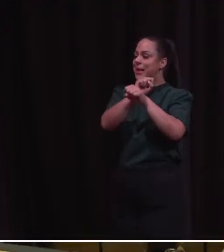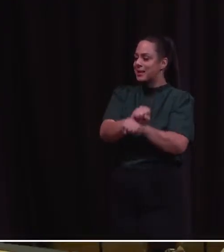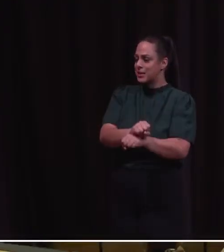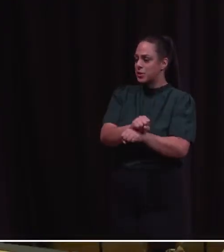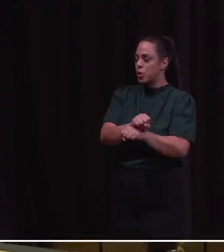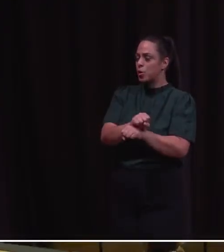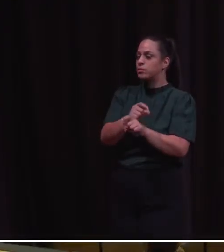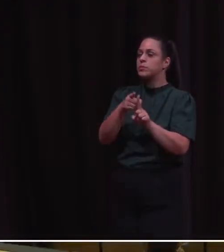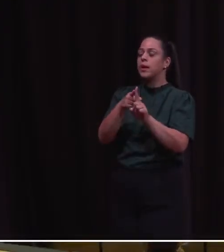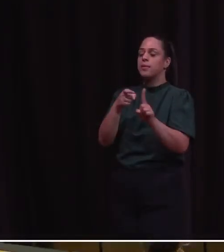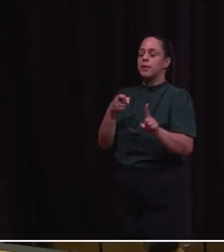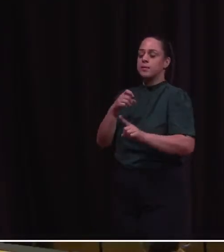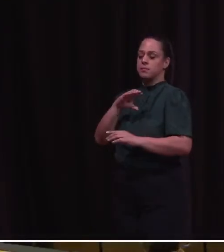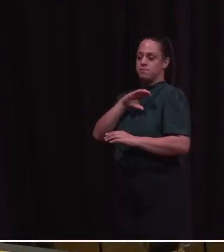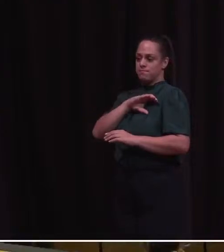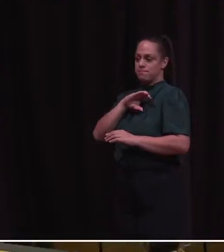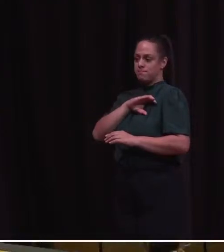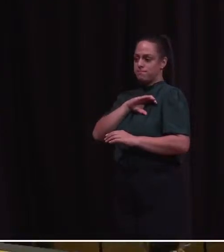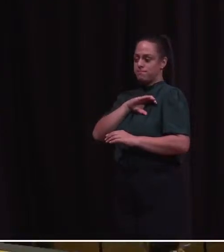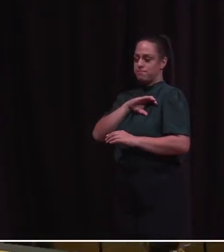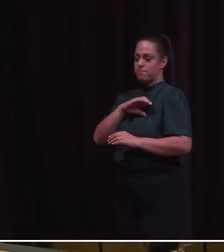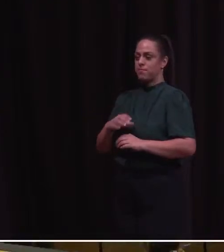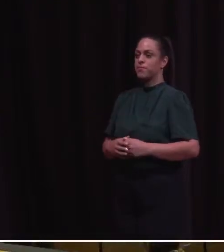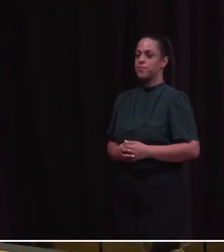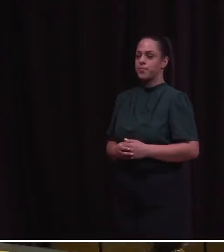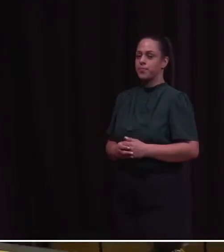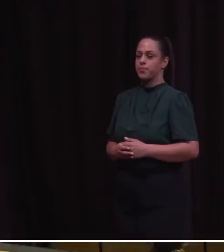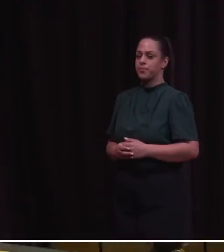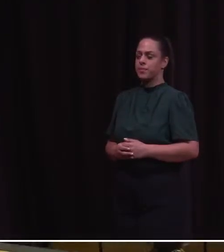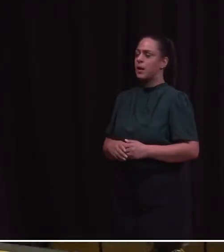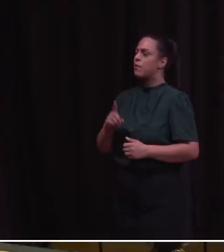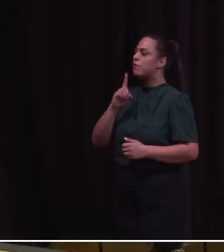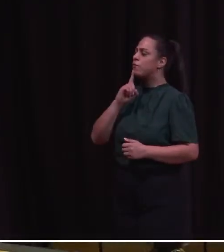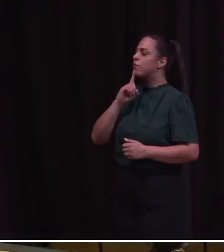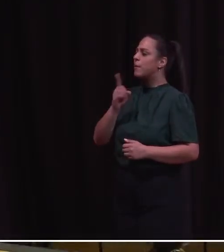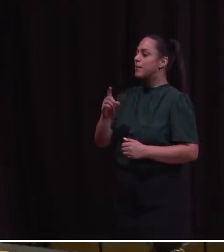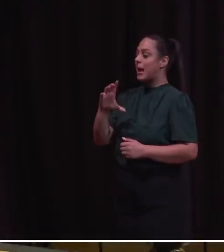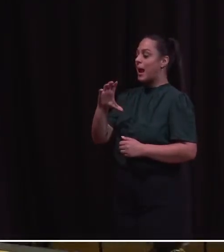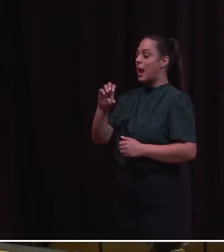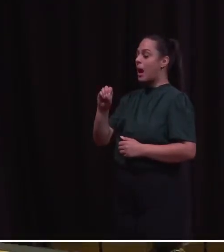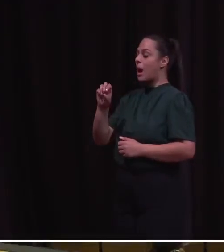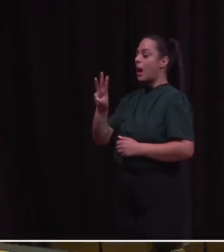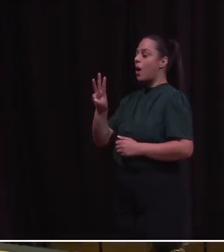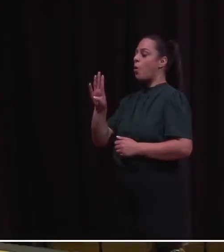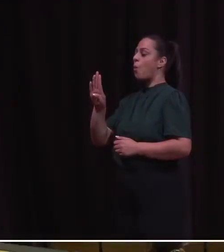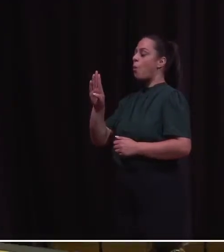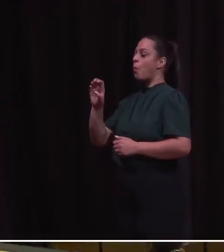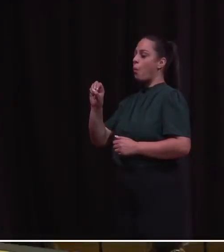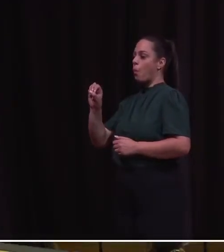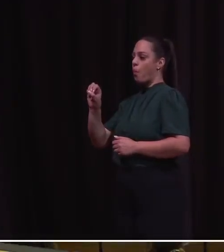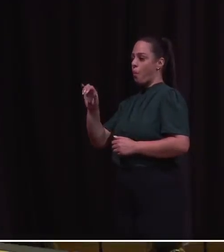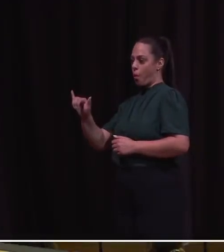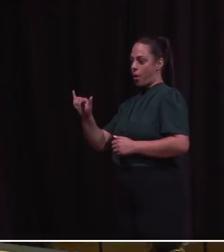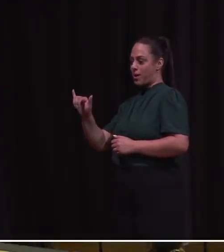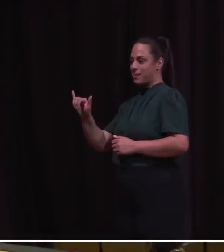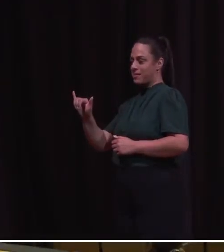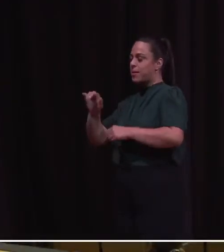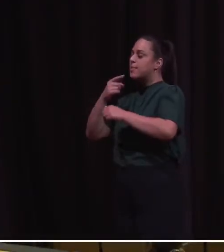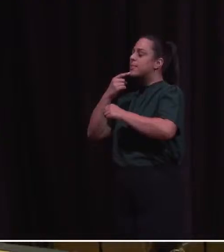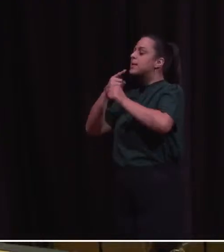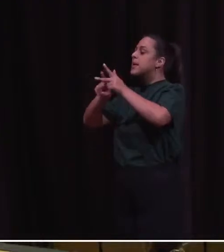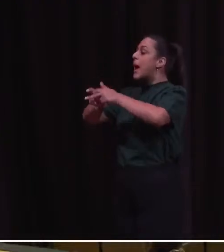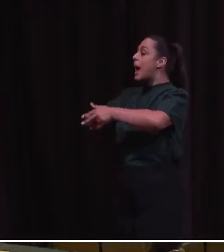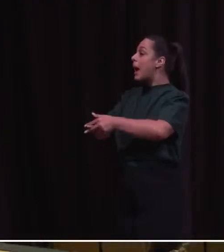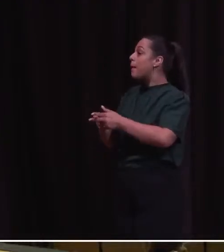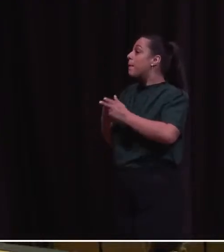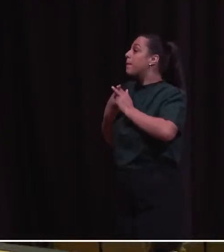actually came from Black Americans. But when you watch Westerns, you don't know that. But